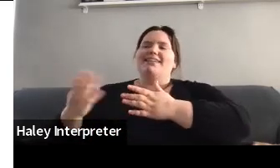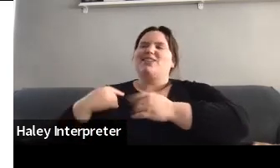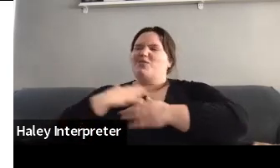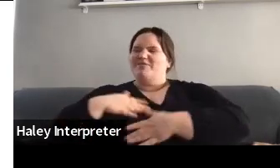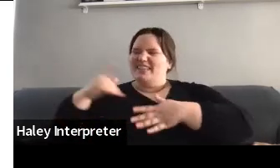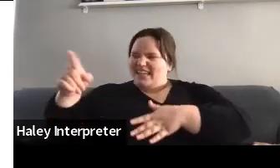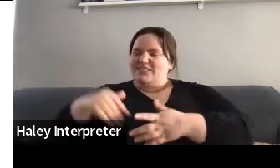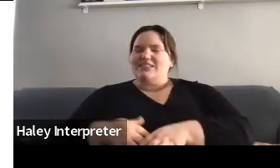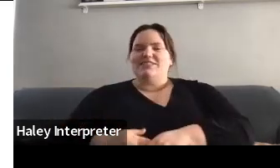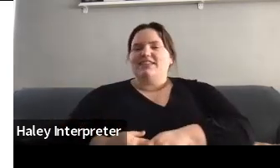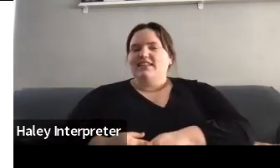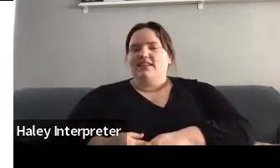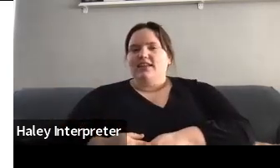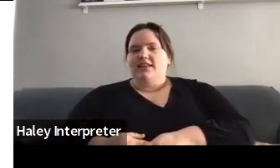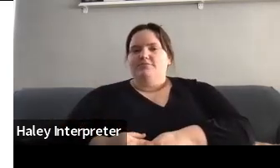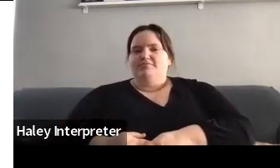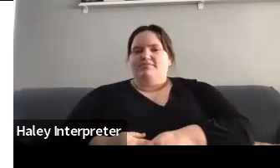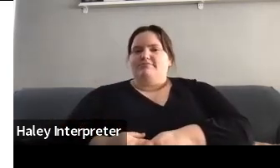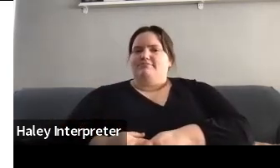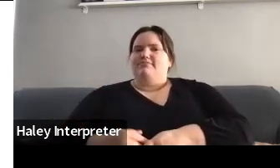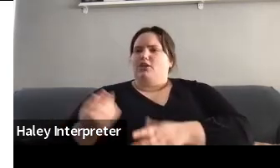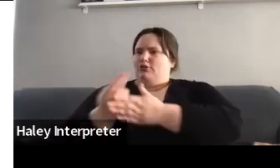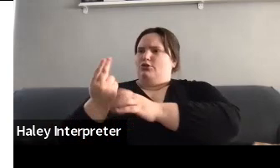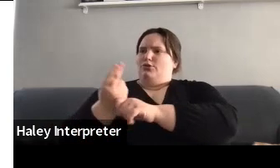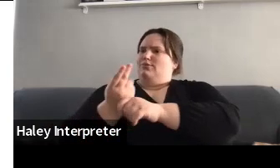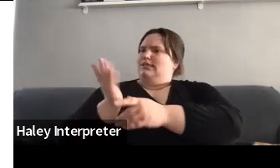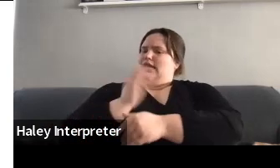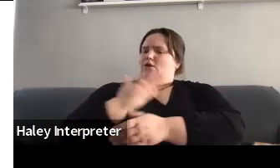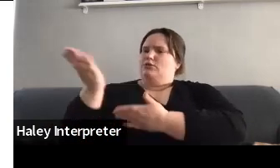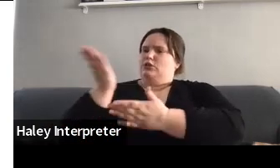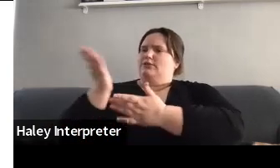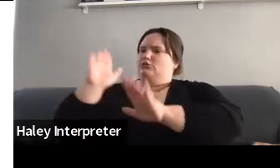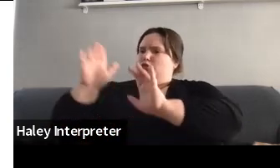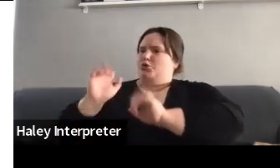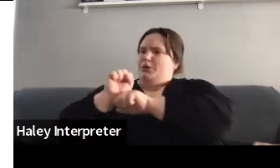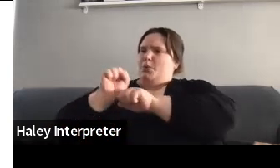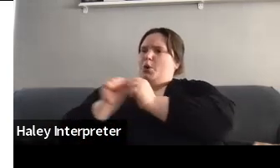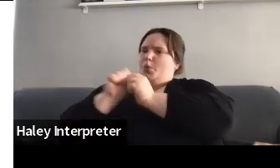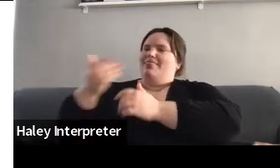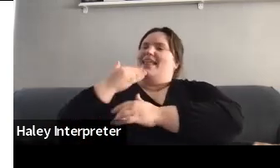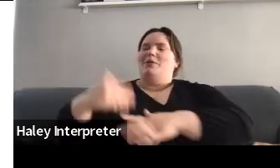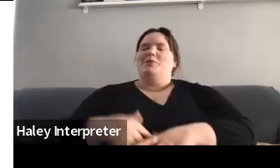you utilizing our services and being great to work with. Thank you.